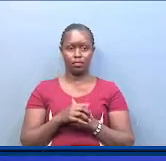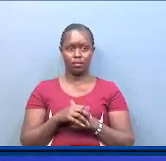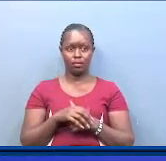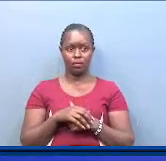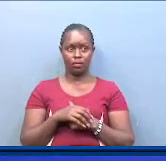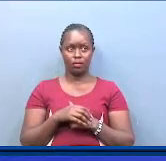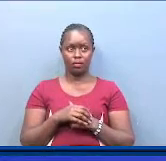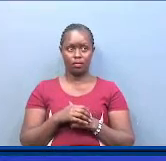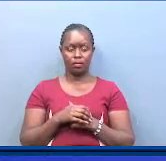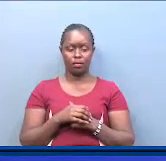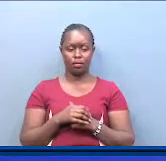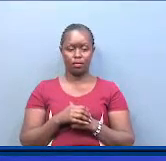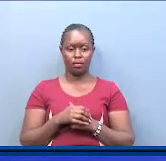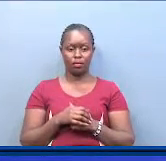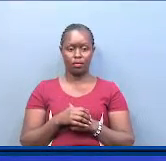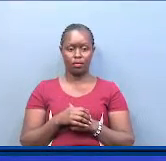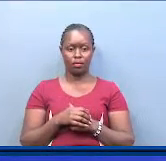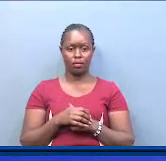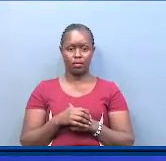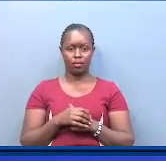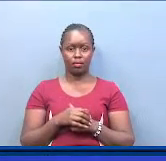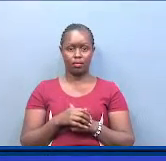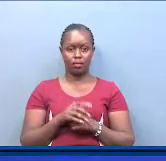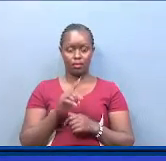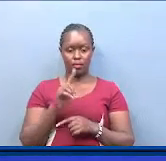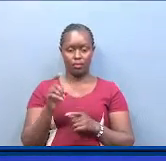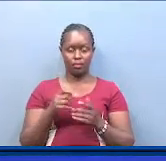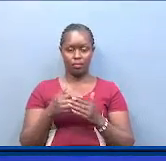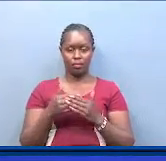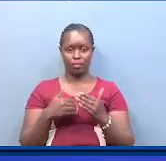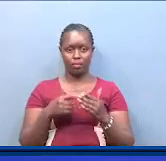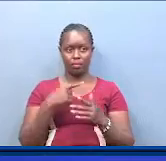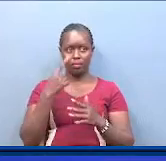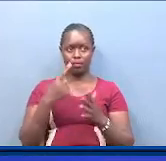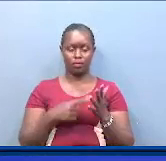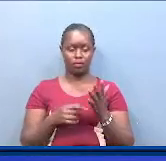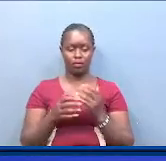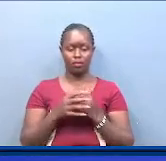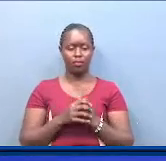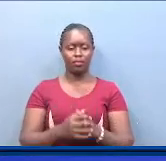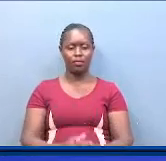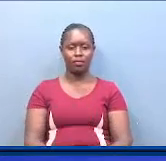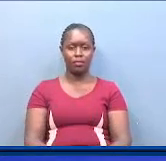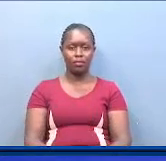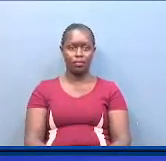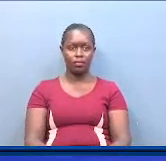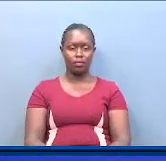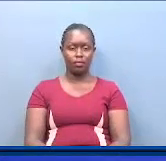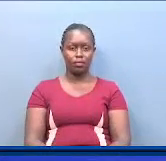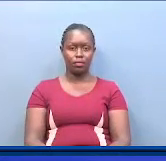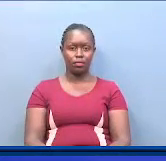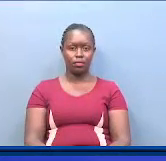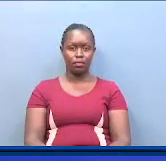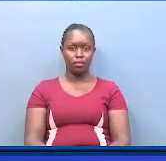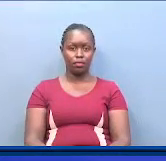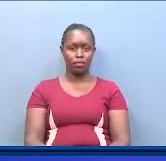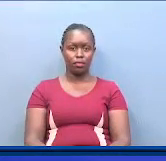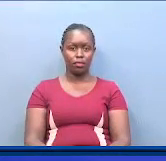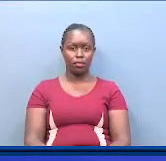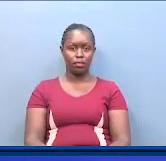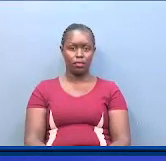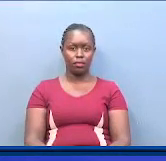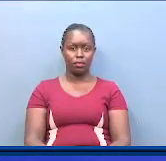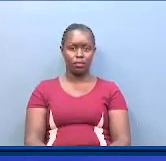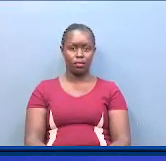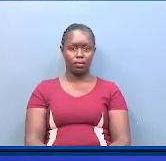of time. Yes. When there is a question of alienation. Yes. When there is an executive order number 1 of 2020,